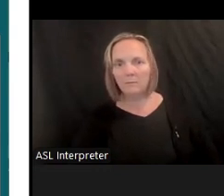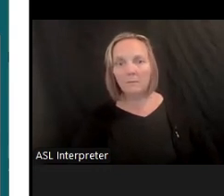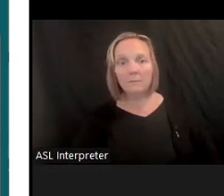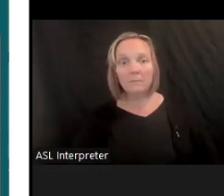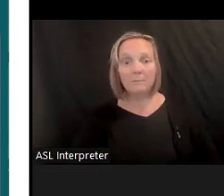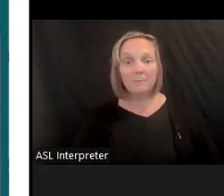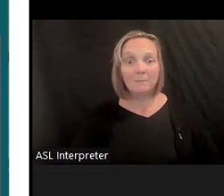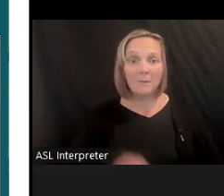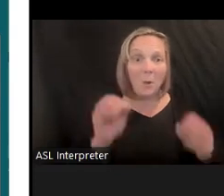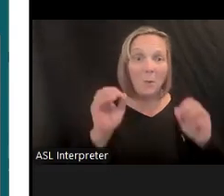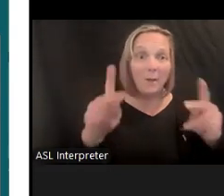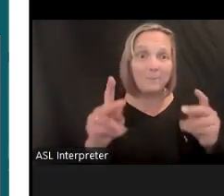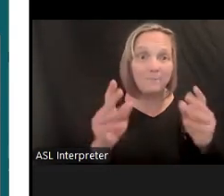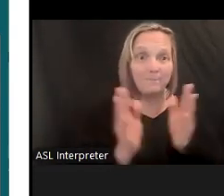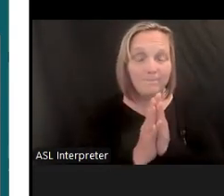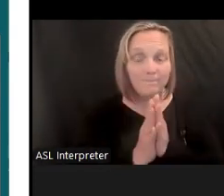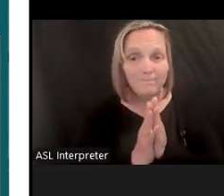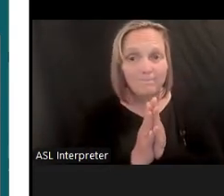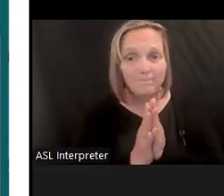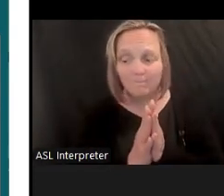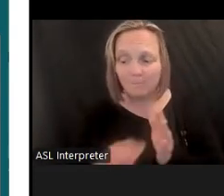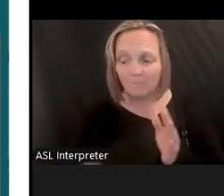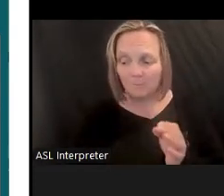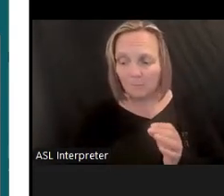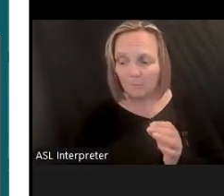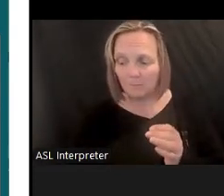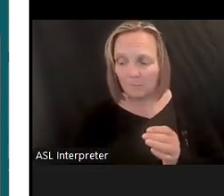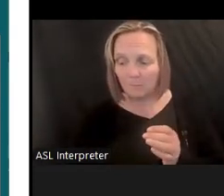Okay. It's now 7